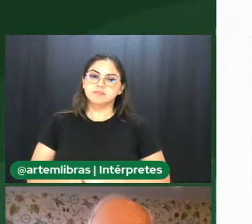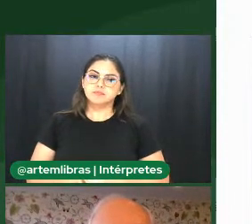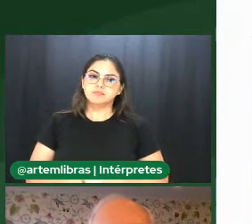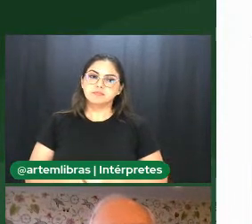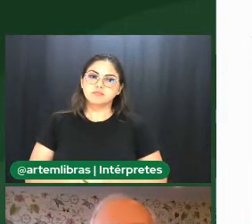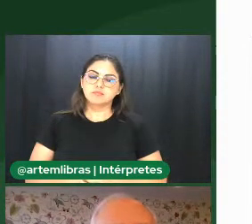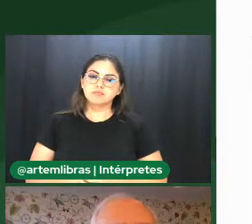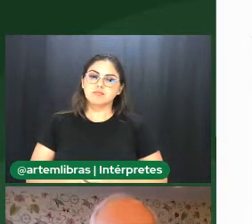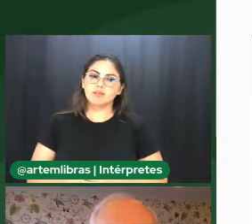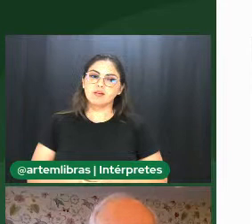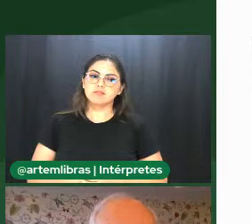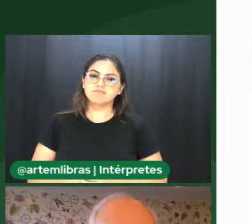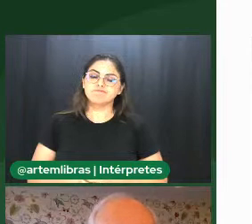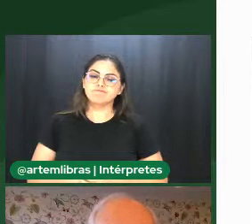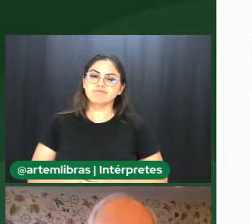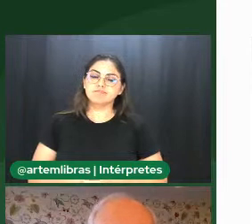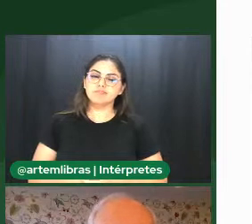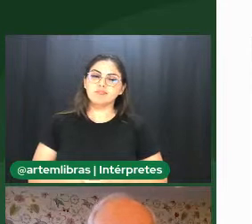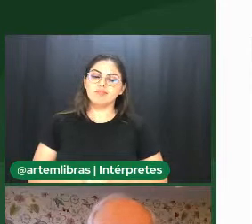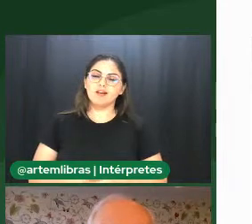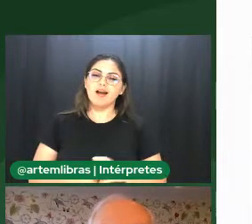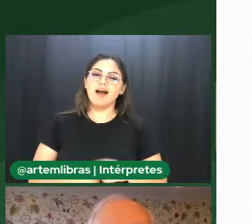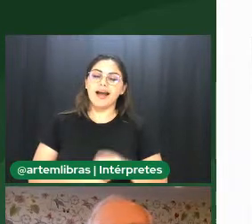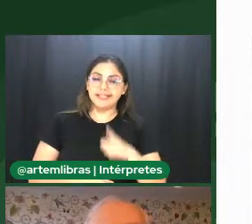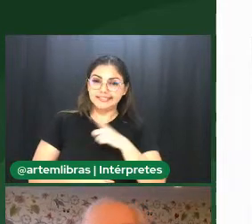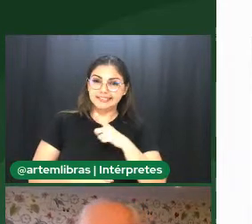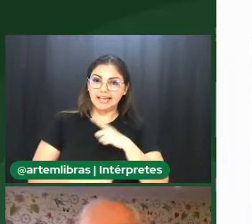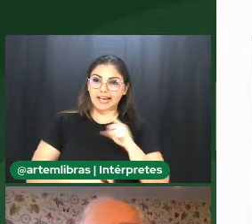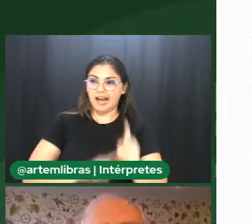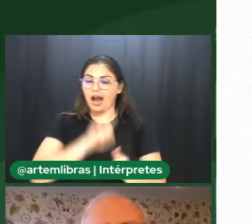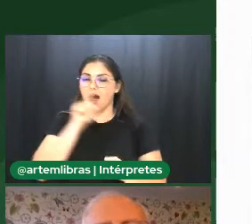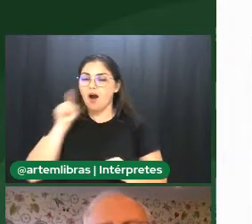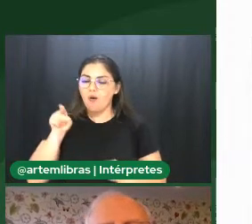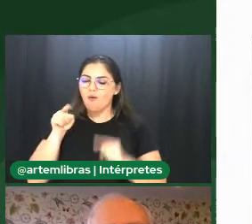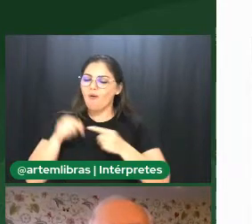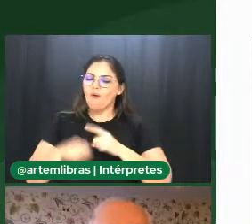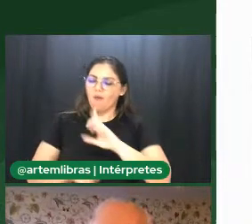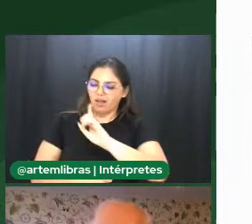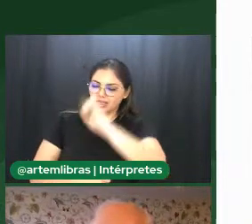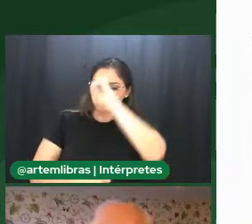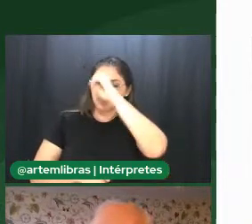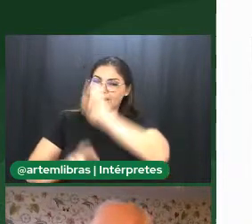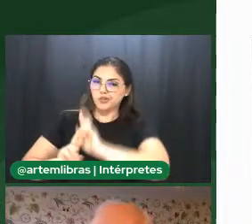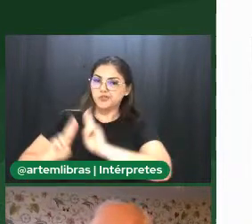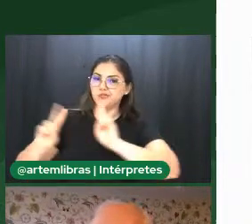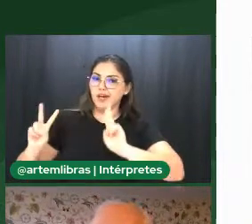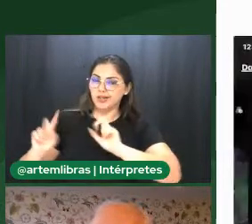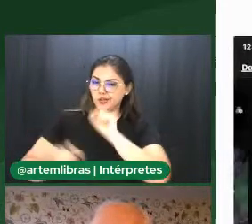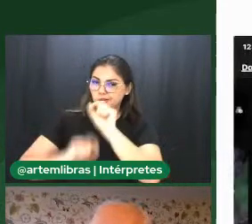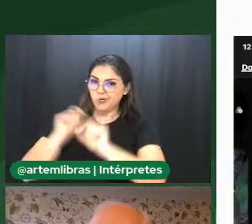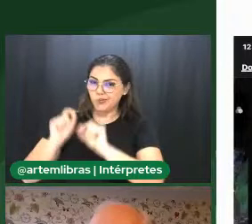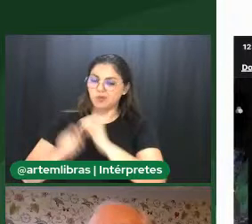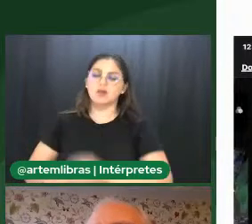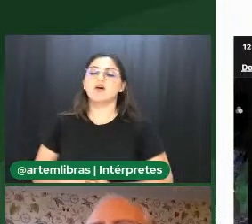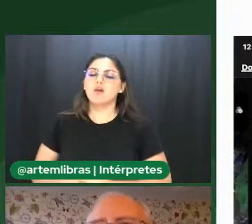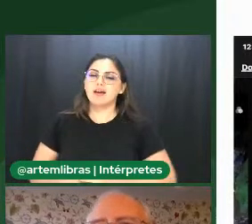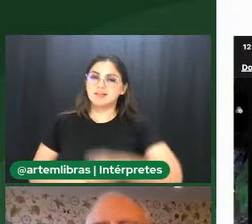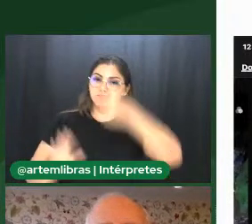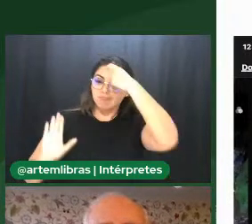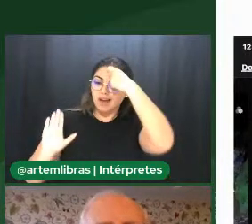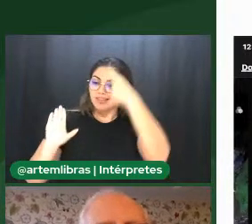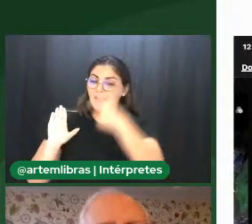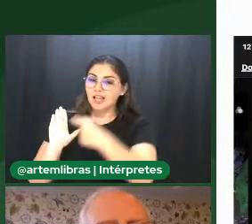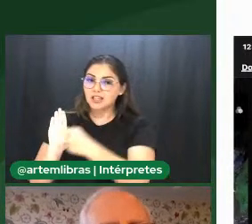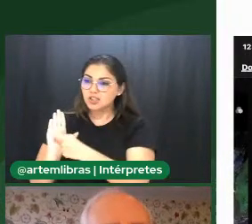control centers, and active appliances. And I'm going to take a look at a few examples of each of these. So my